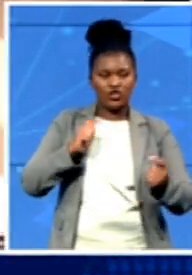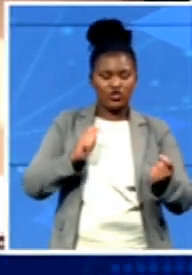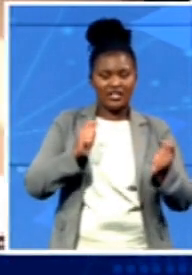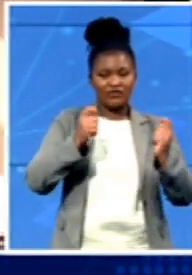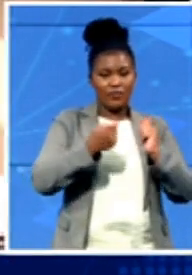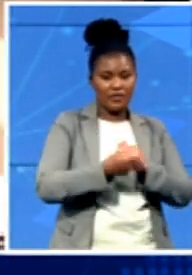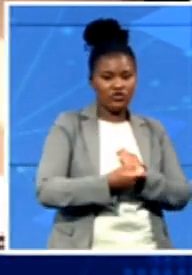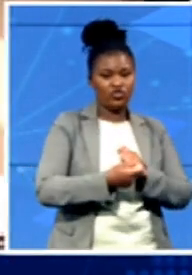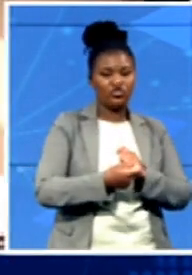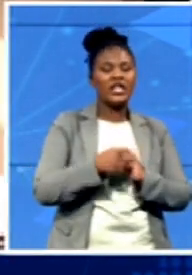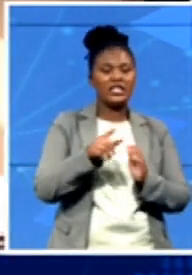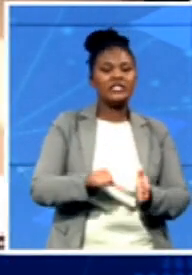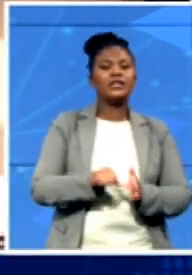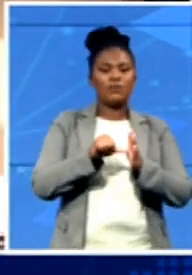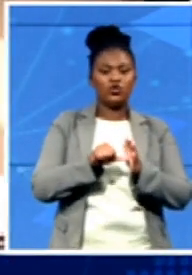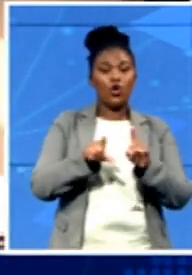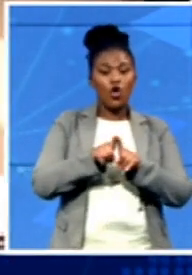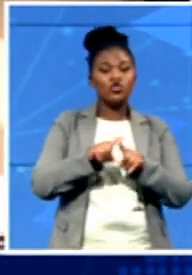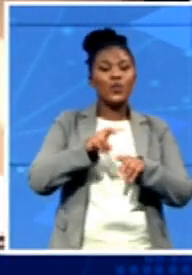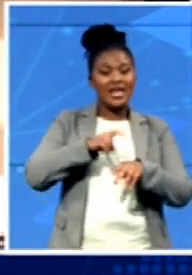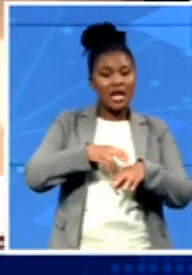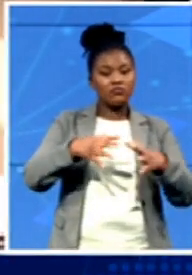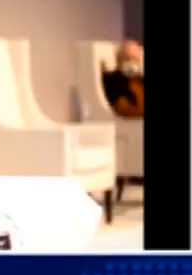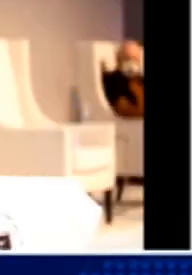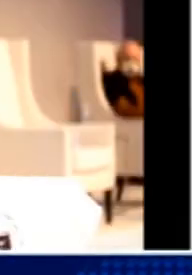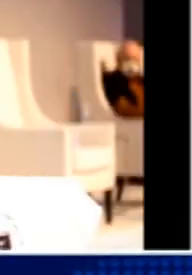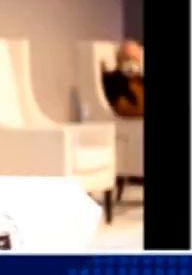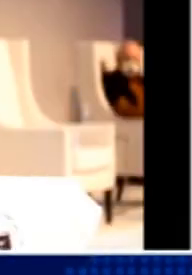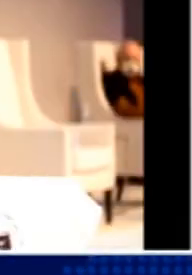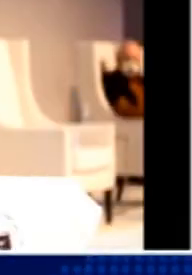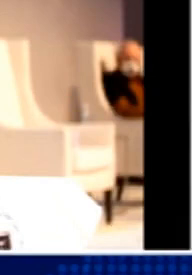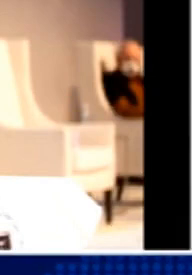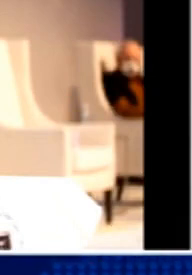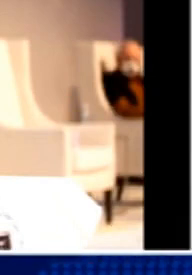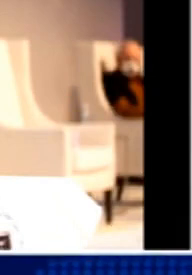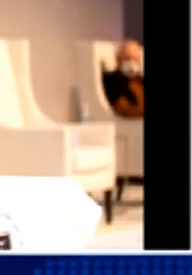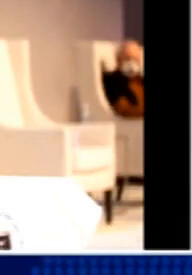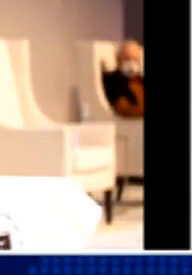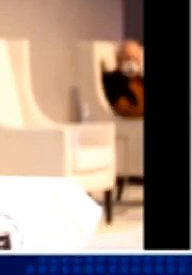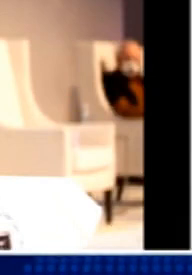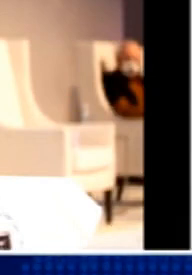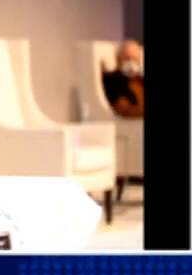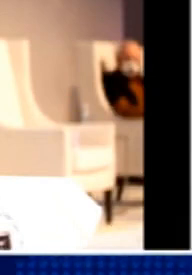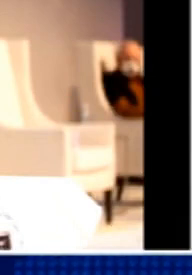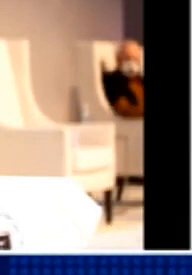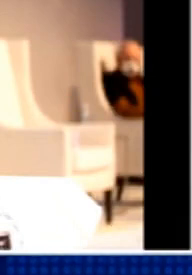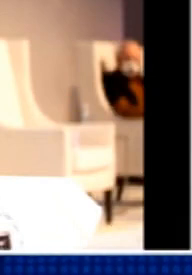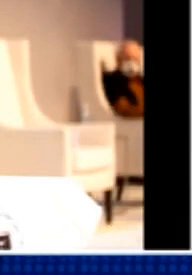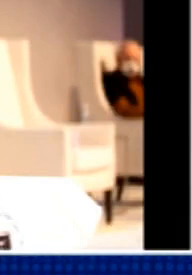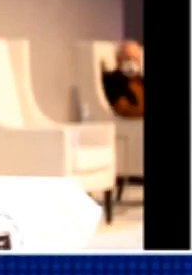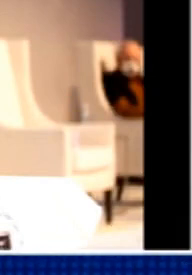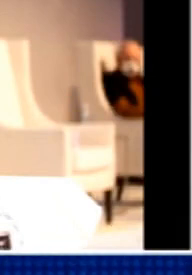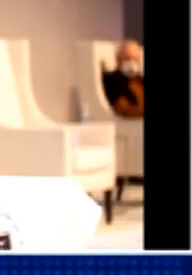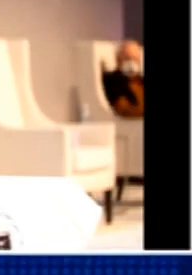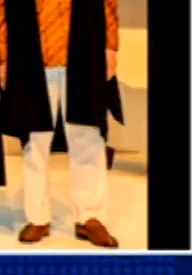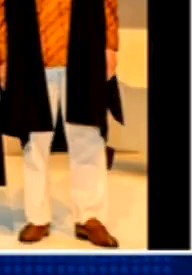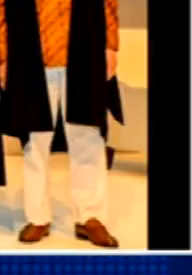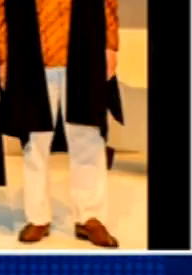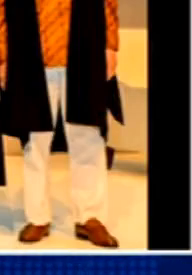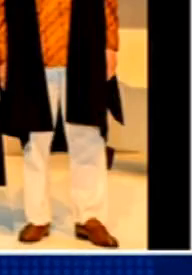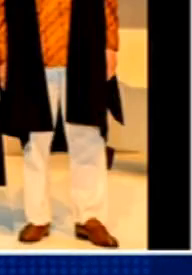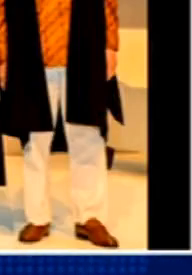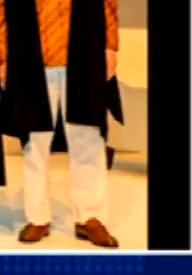cascaded along all levels of university life. We also want to encourage this level of